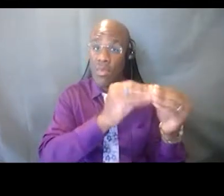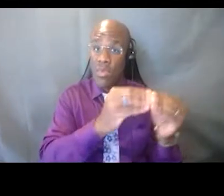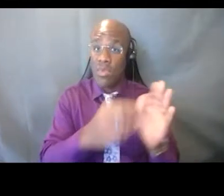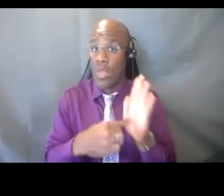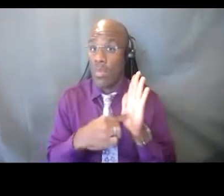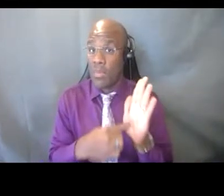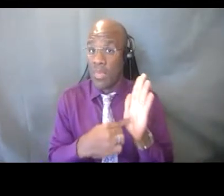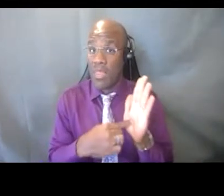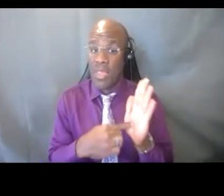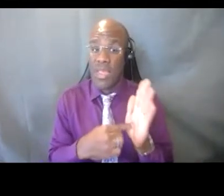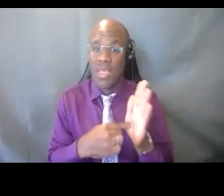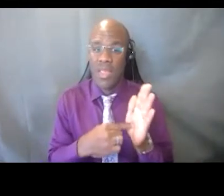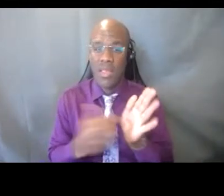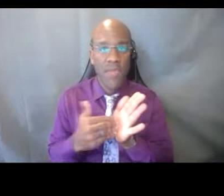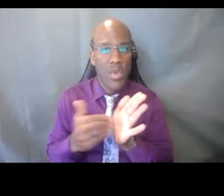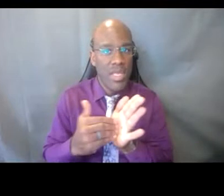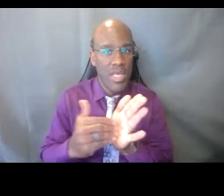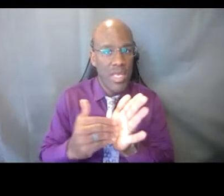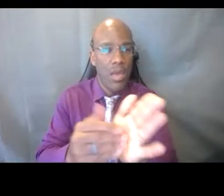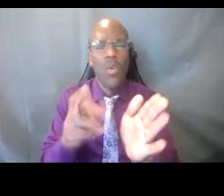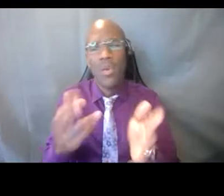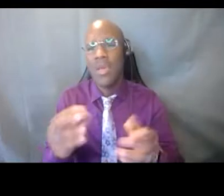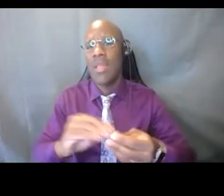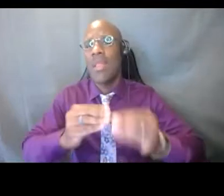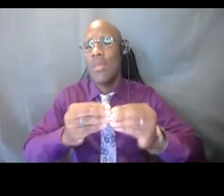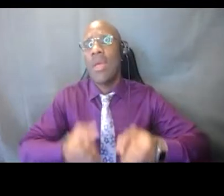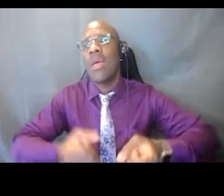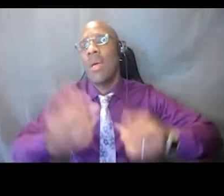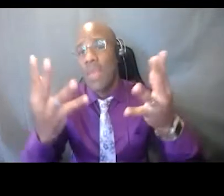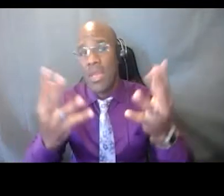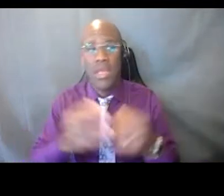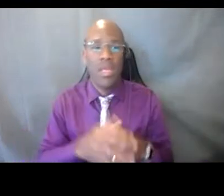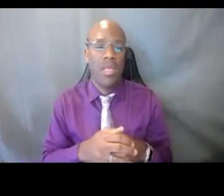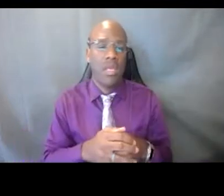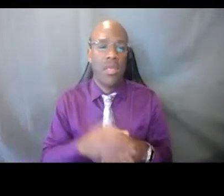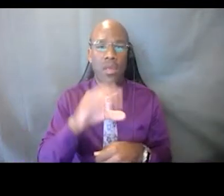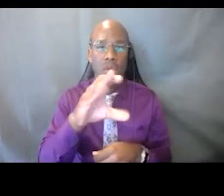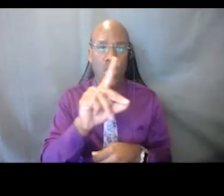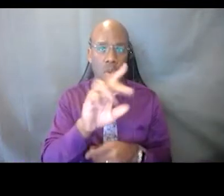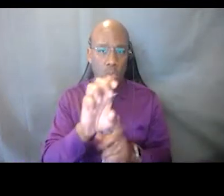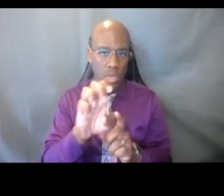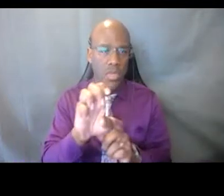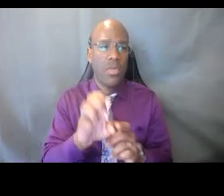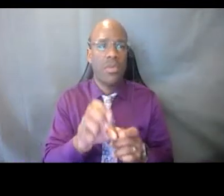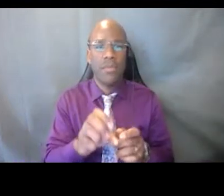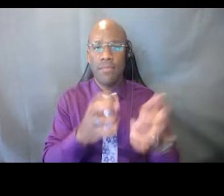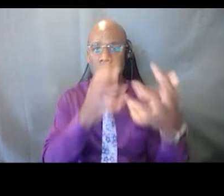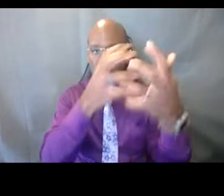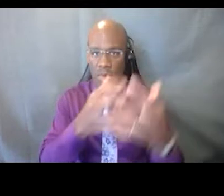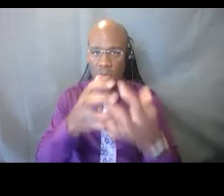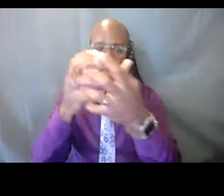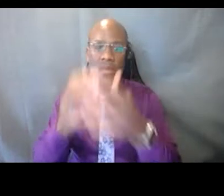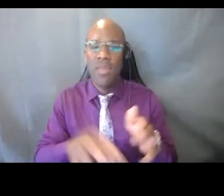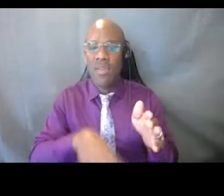represent the frequency or the number of times that coders, and these were multiple coders, found instances of